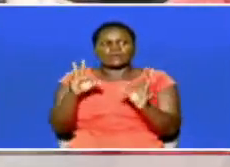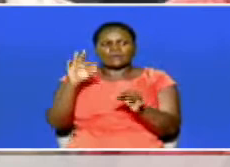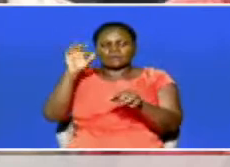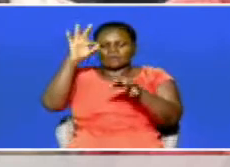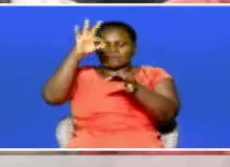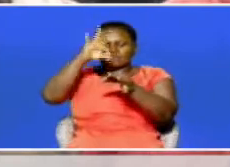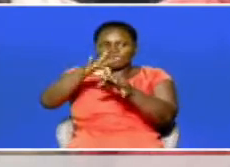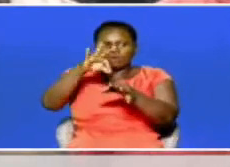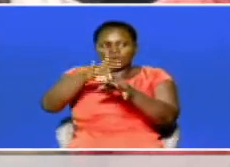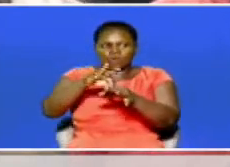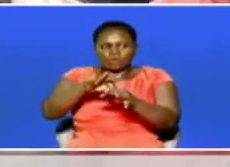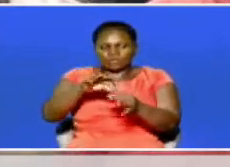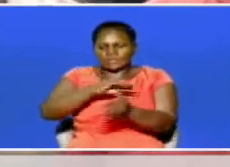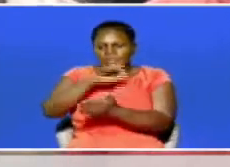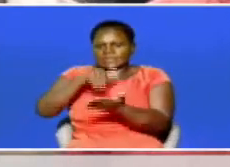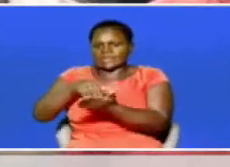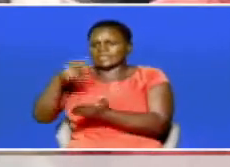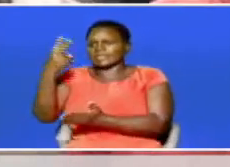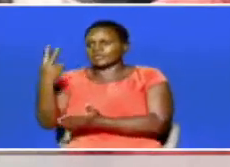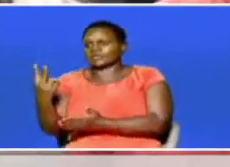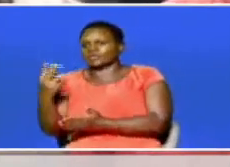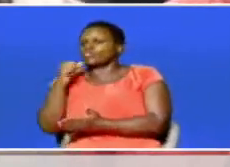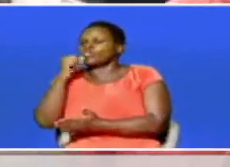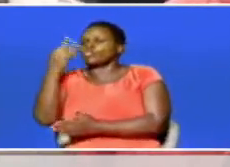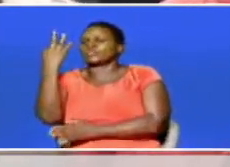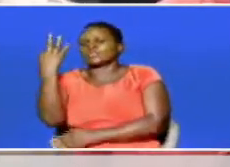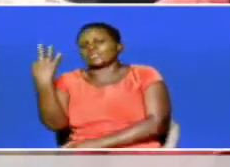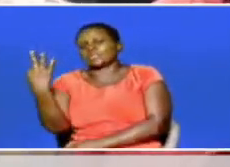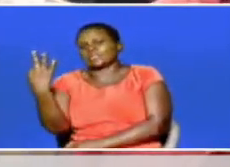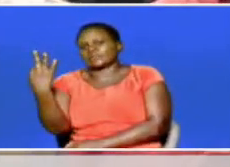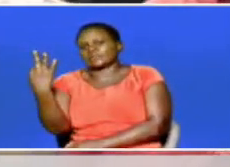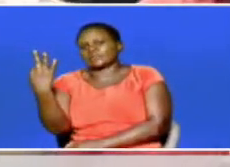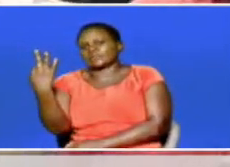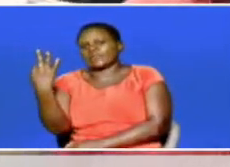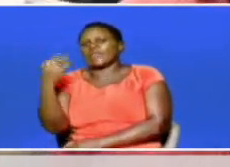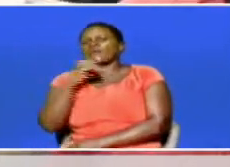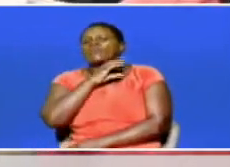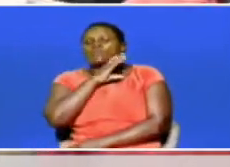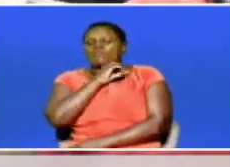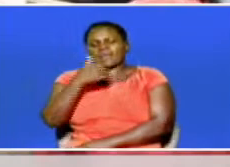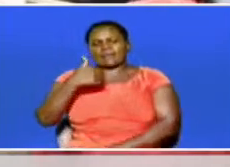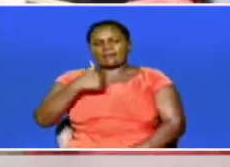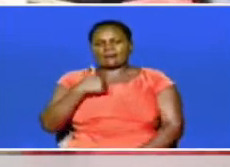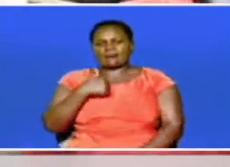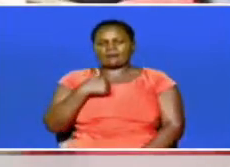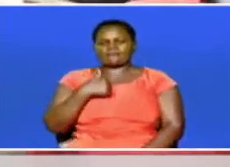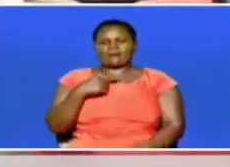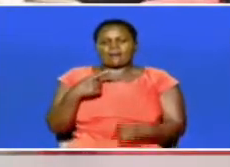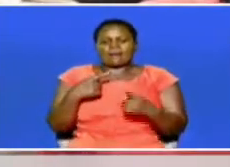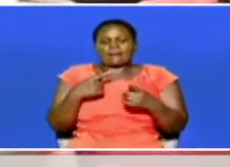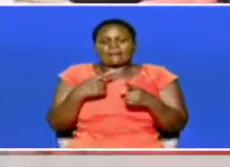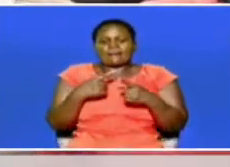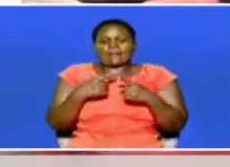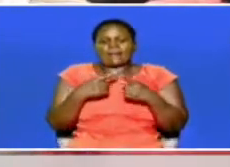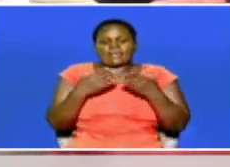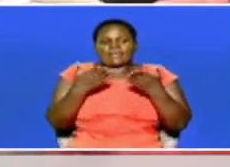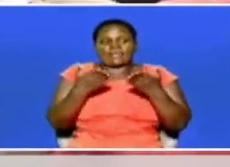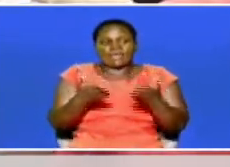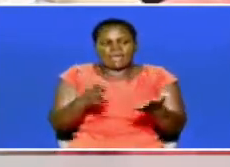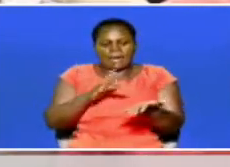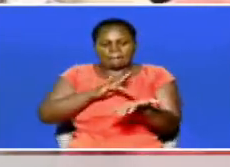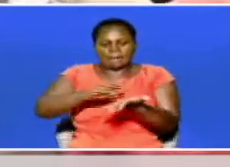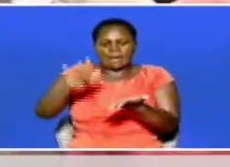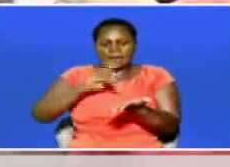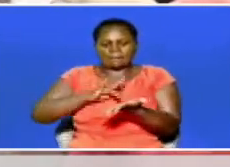kura vituo mbili, badala vituo tatu, na tuka raise complaint. Pale tablet